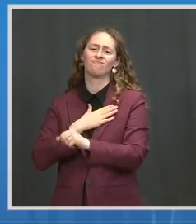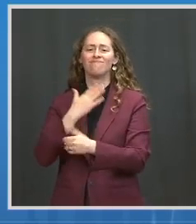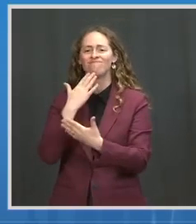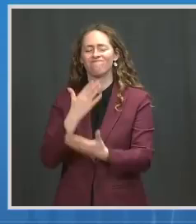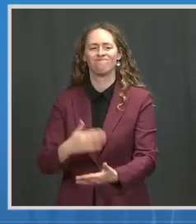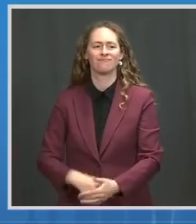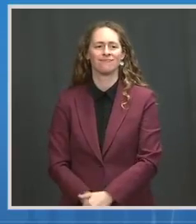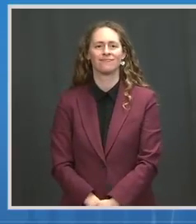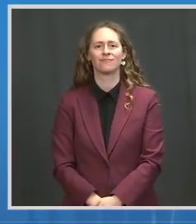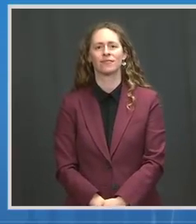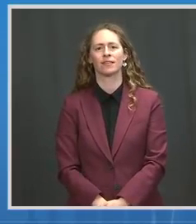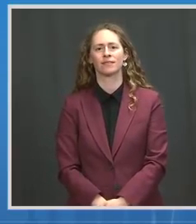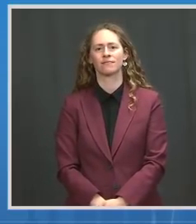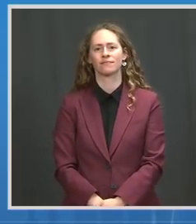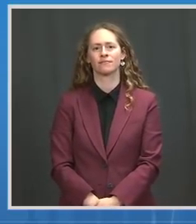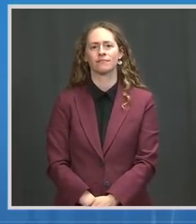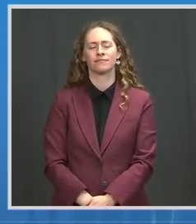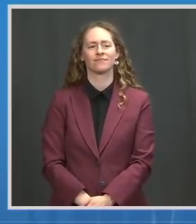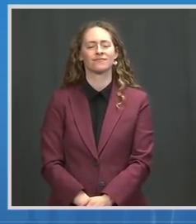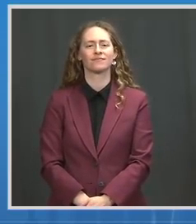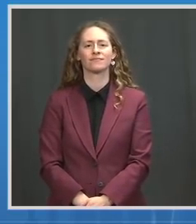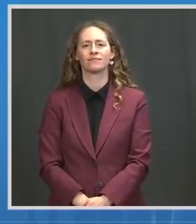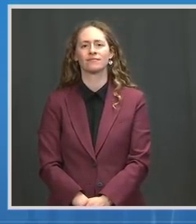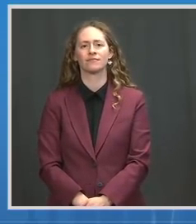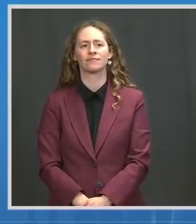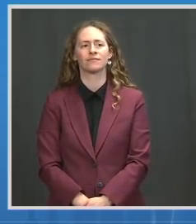Nunez-Smith. Kevin, let's take some questions.